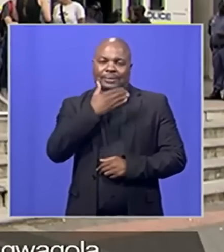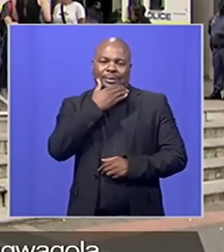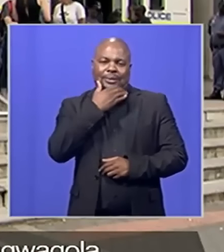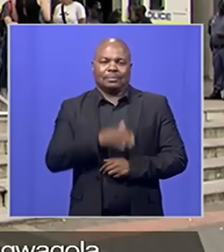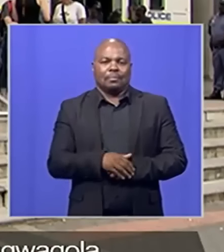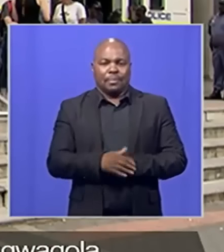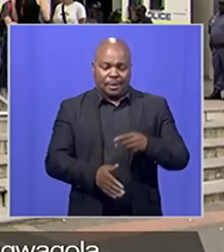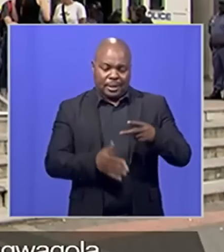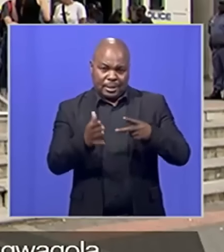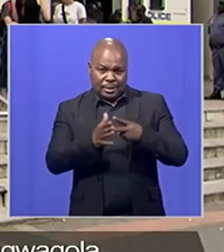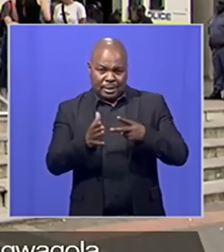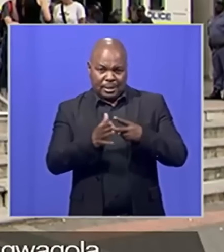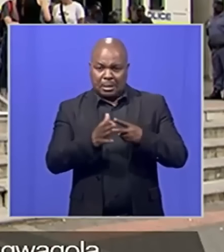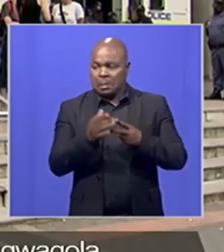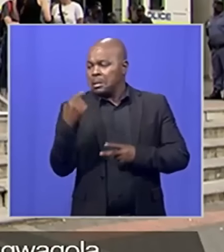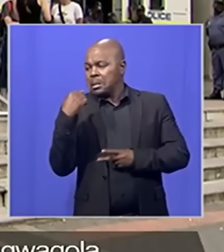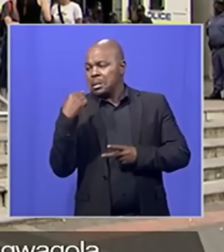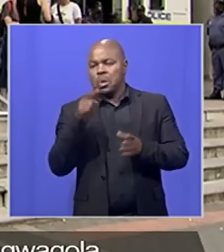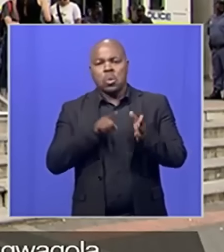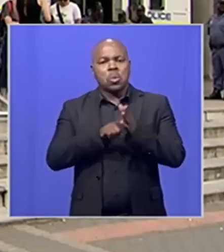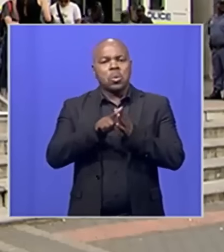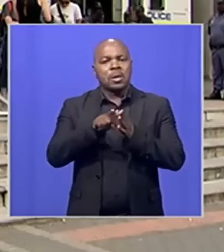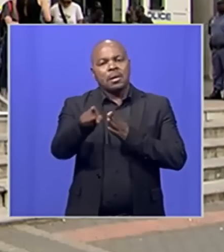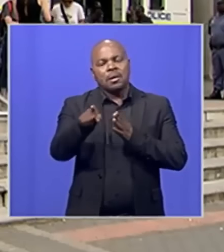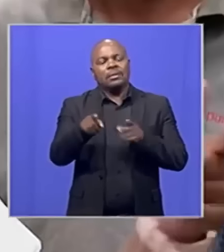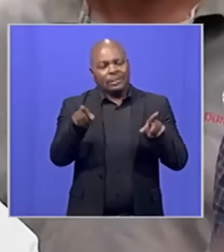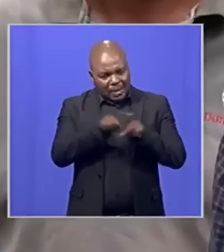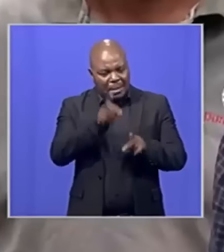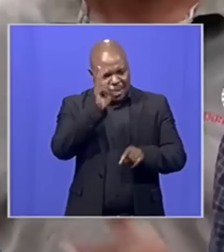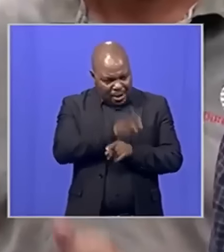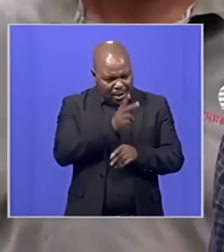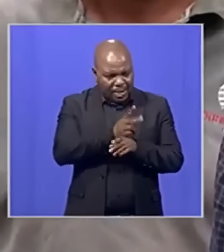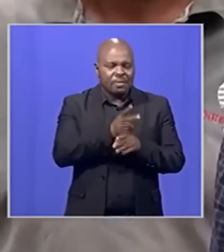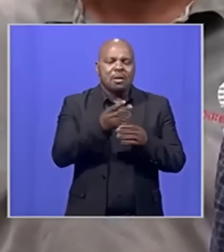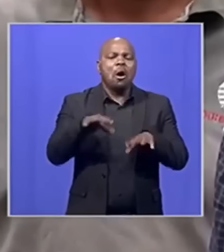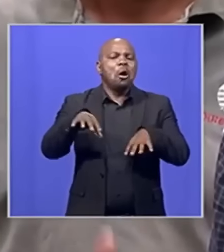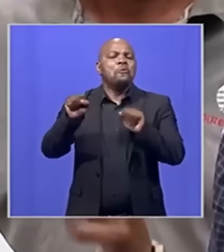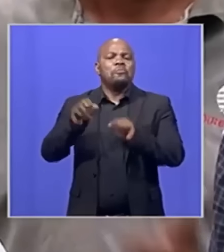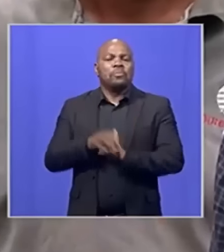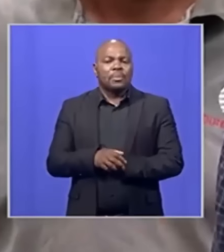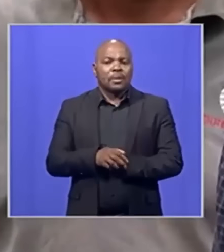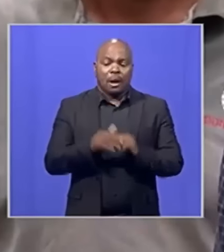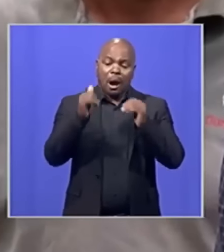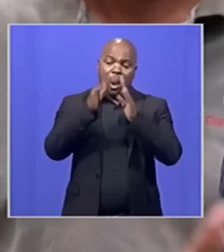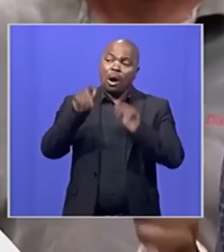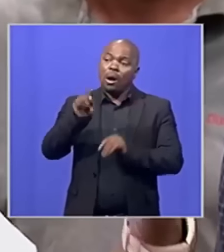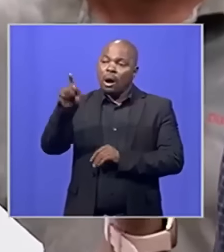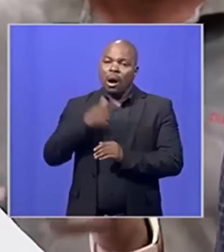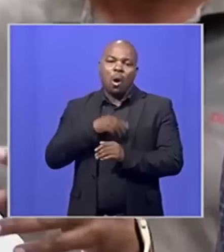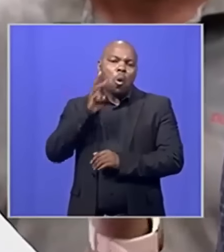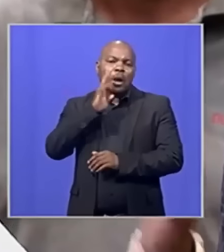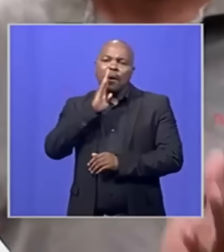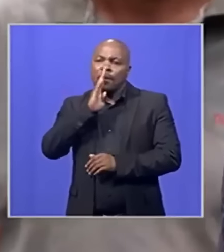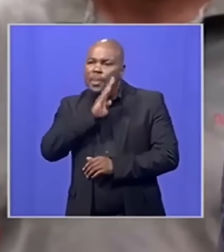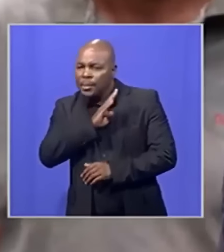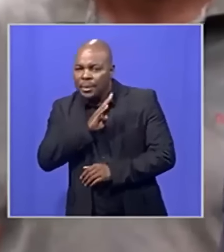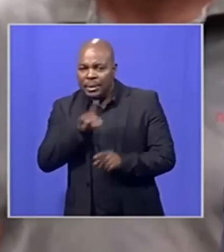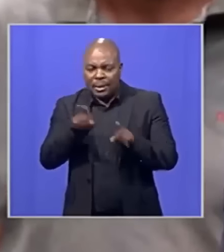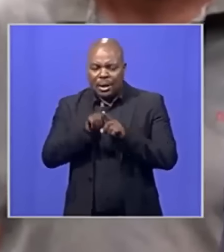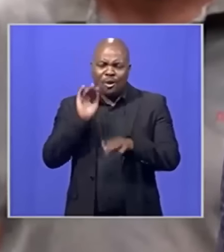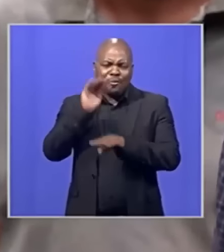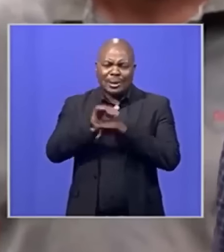gape ke go kgaolwa ga mohlagase mafelelong a beke o e fetilego Some of the houses as we are here, they don't have water and it's been now more